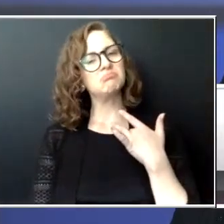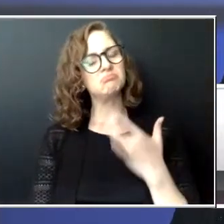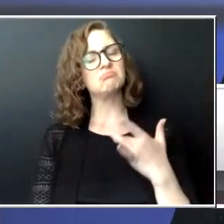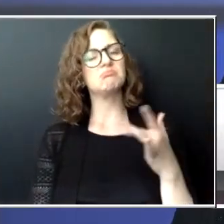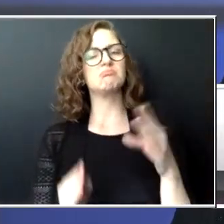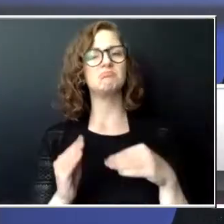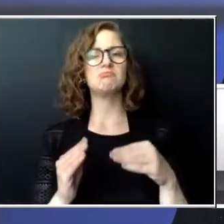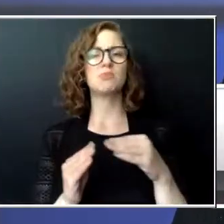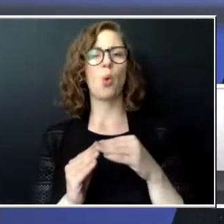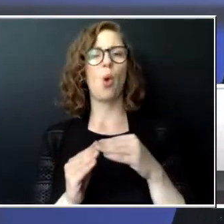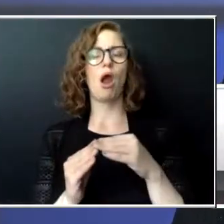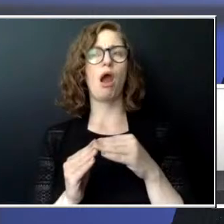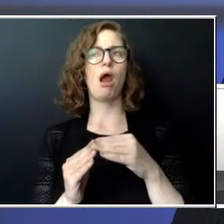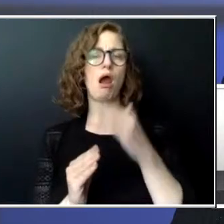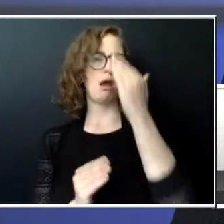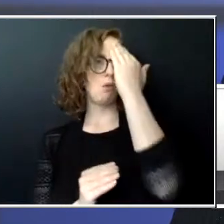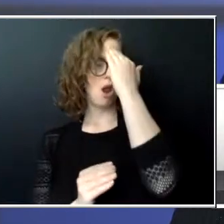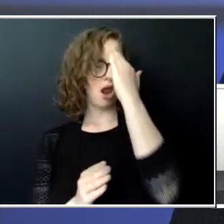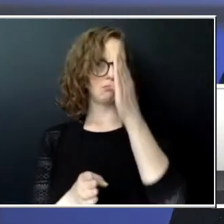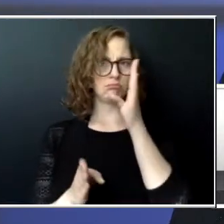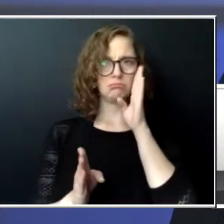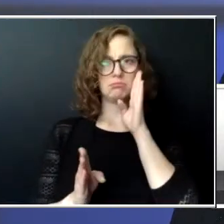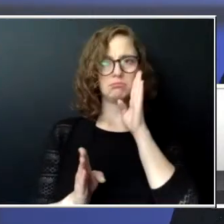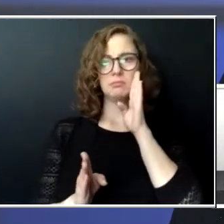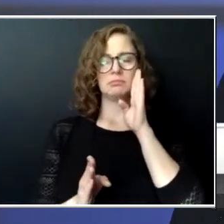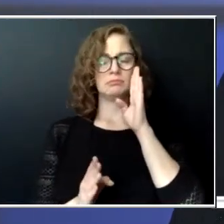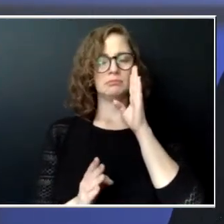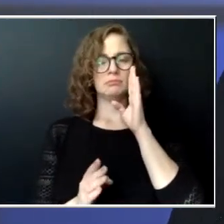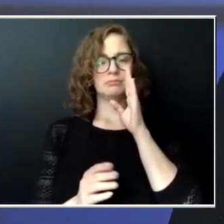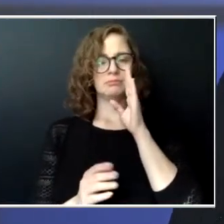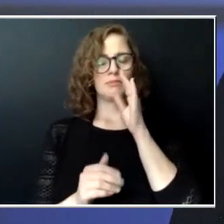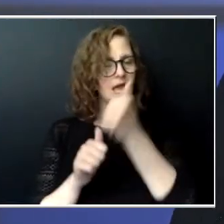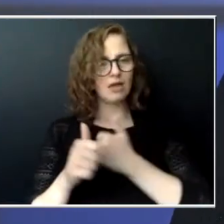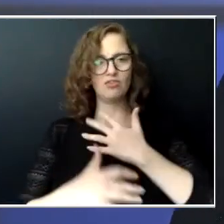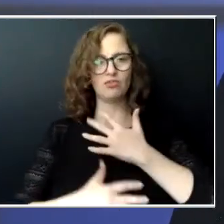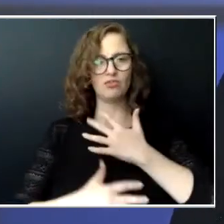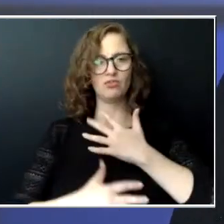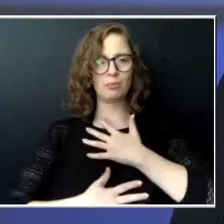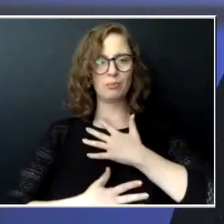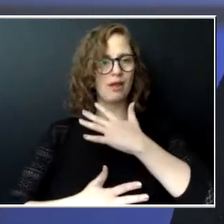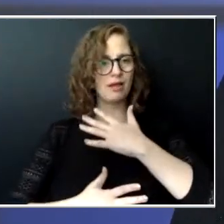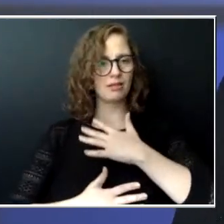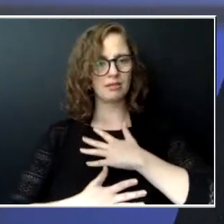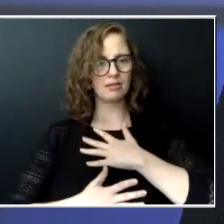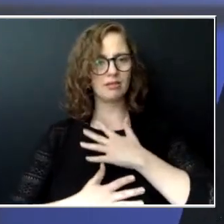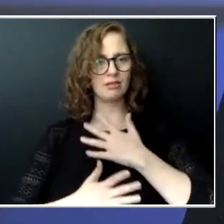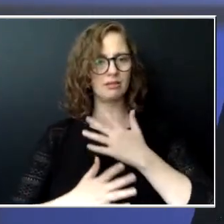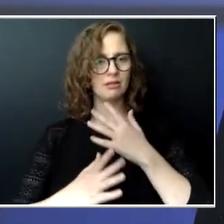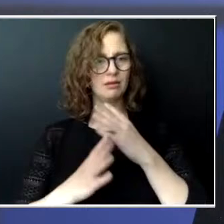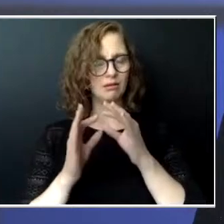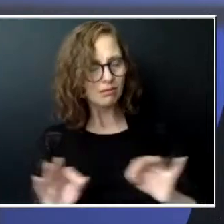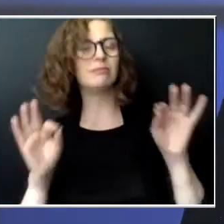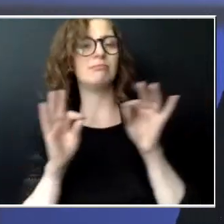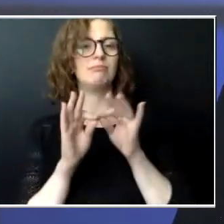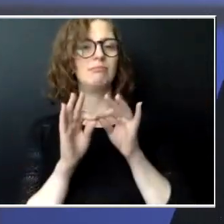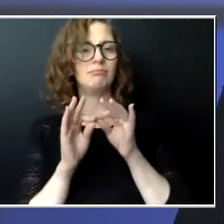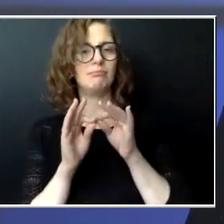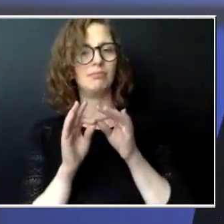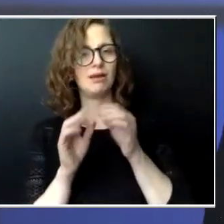the significance of every breath. Every waking moment of perceiving the